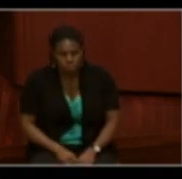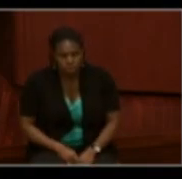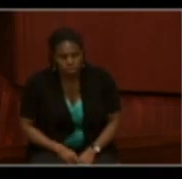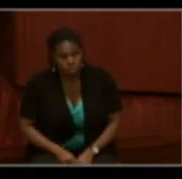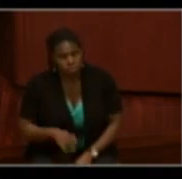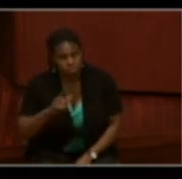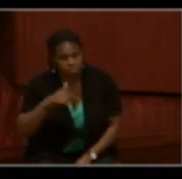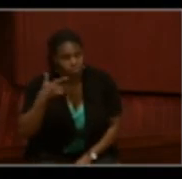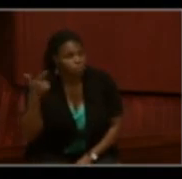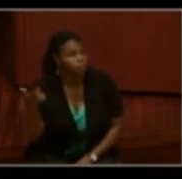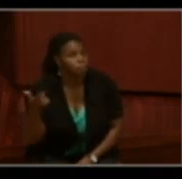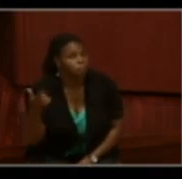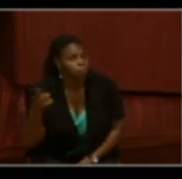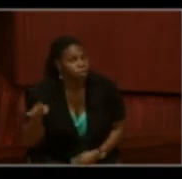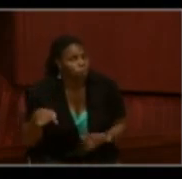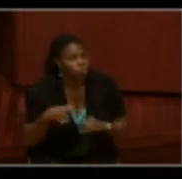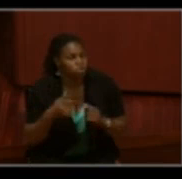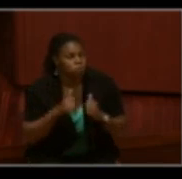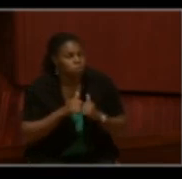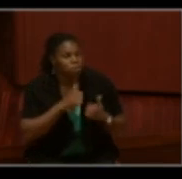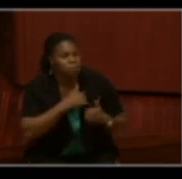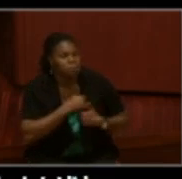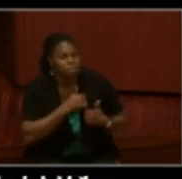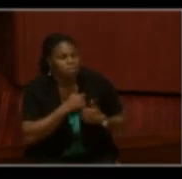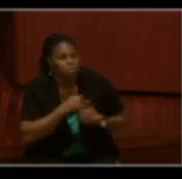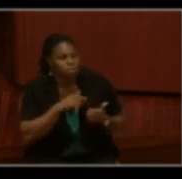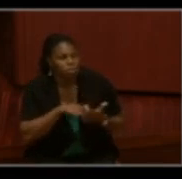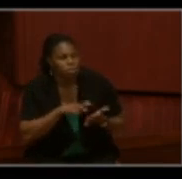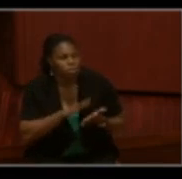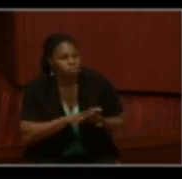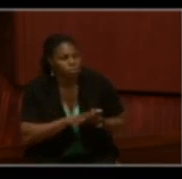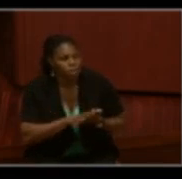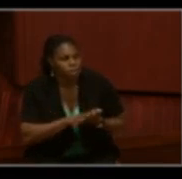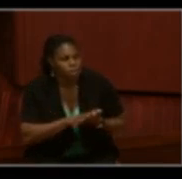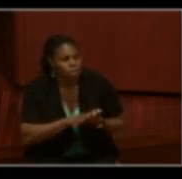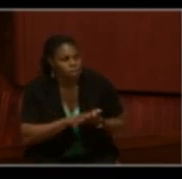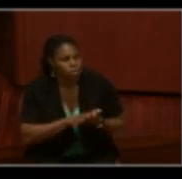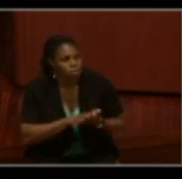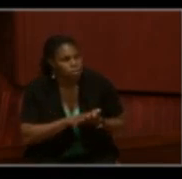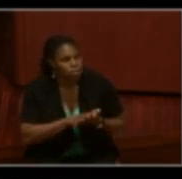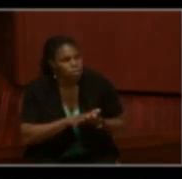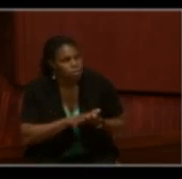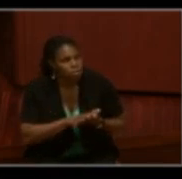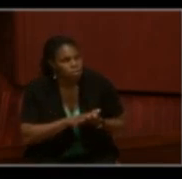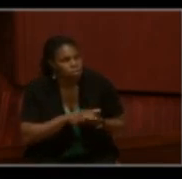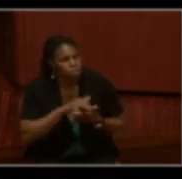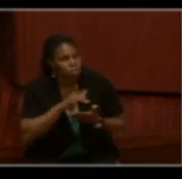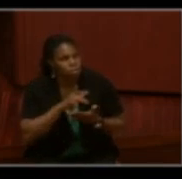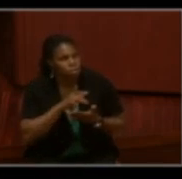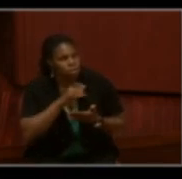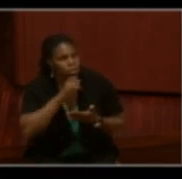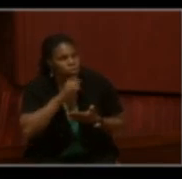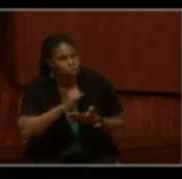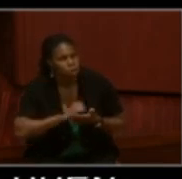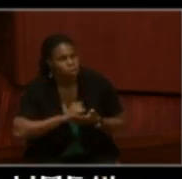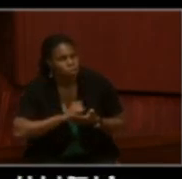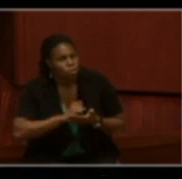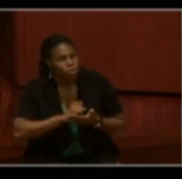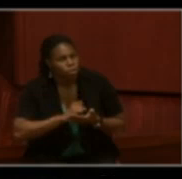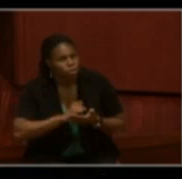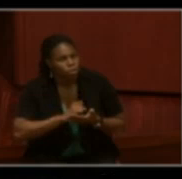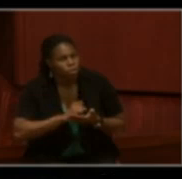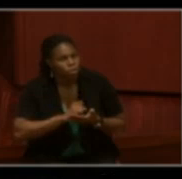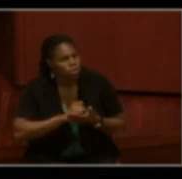Basically, when it comes to the military records, the older ones, you can think of it this way, the older ones are in